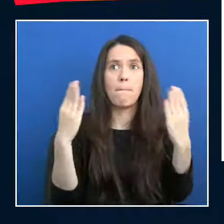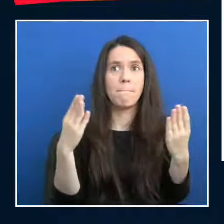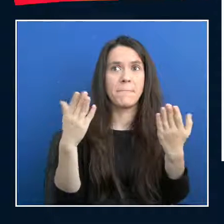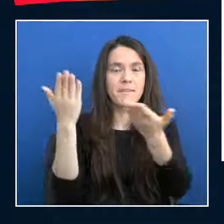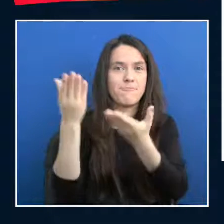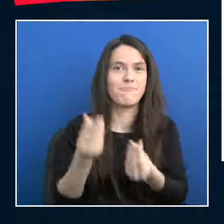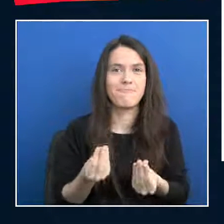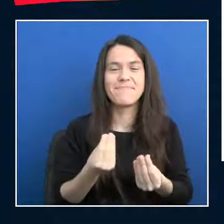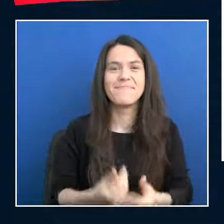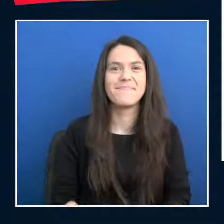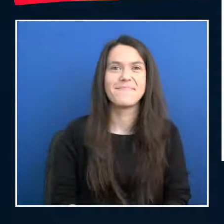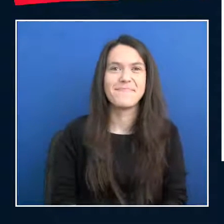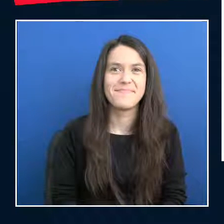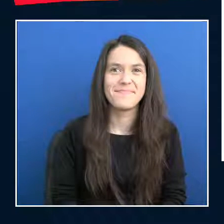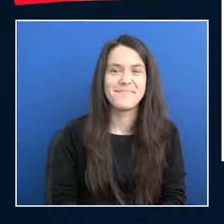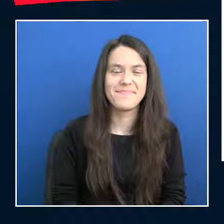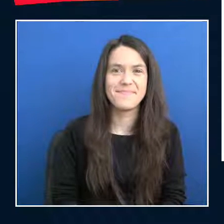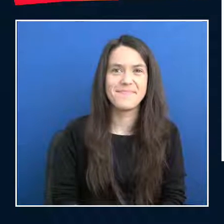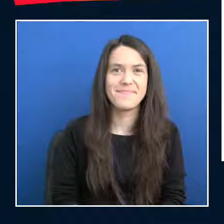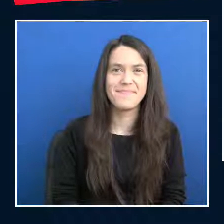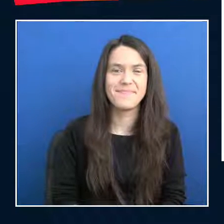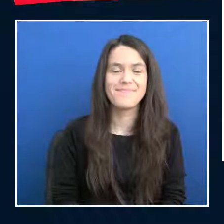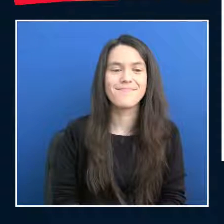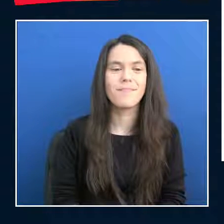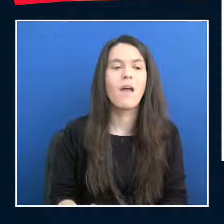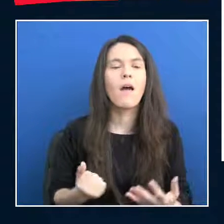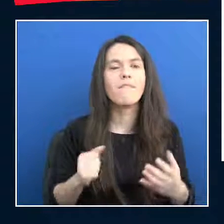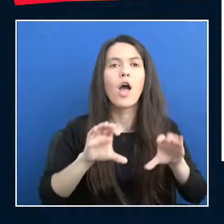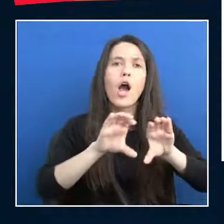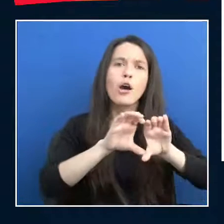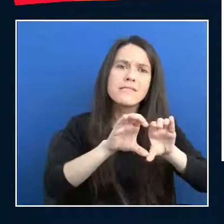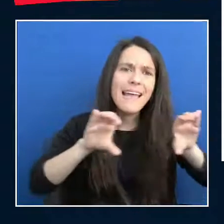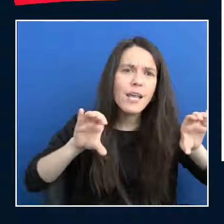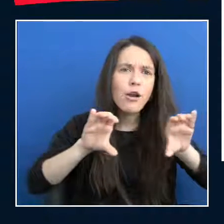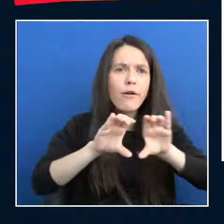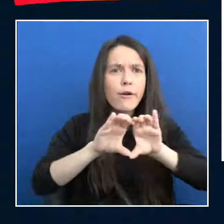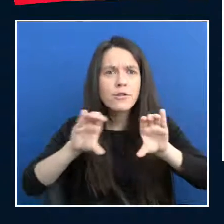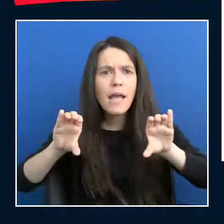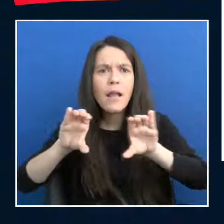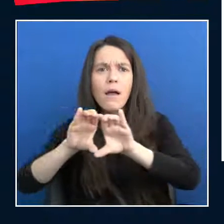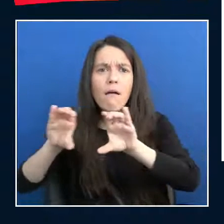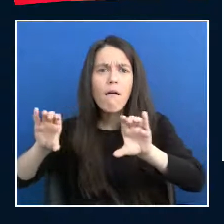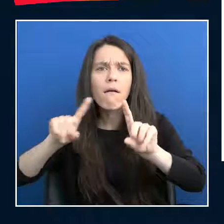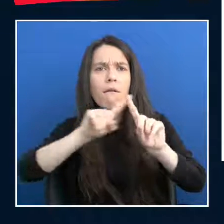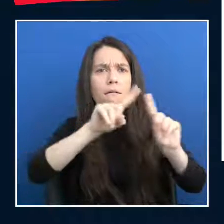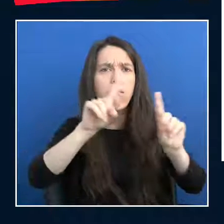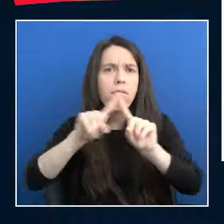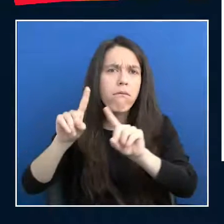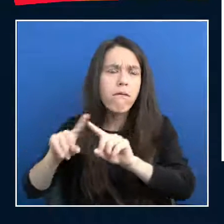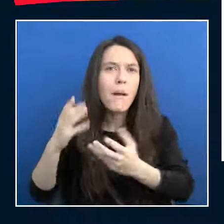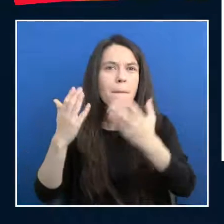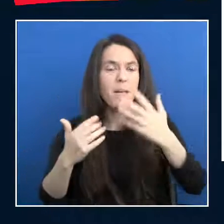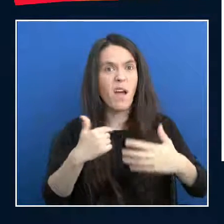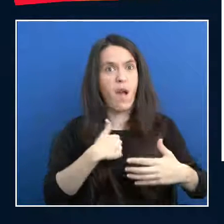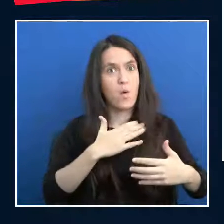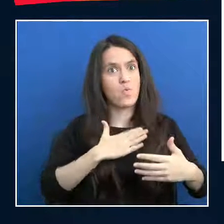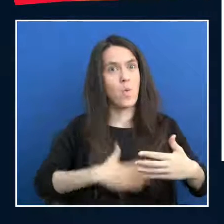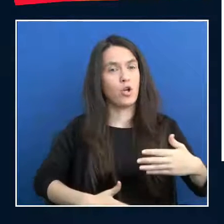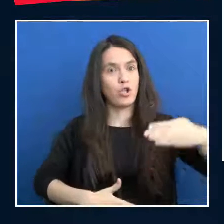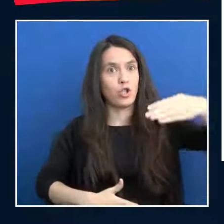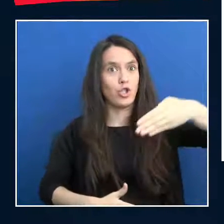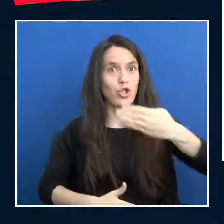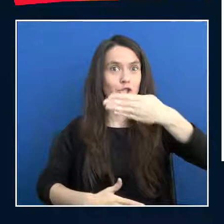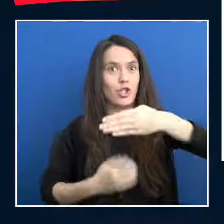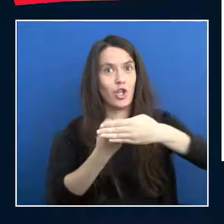Then you have multiple containers. So what do I do? So if I want to use Docker, do I already have to use like Docker